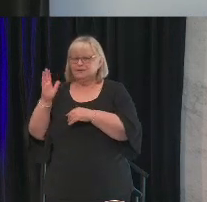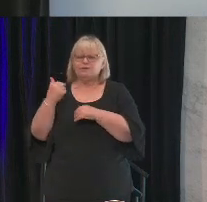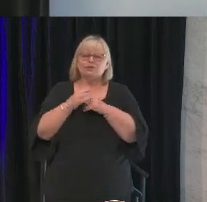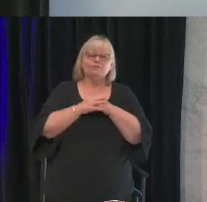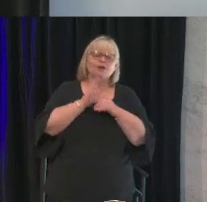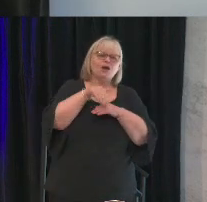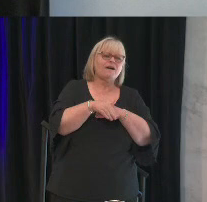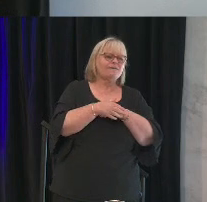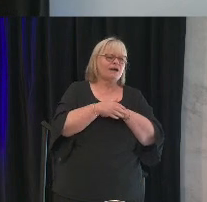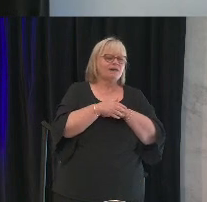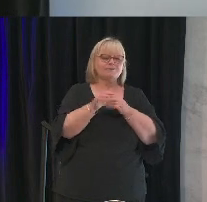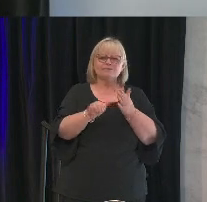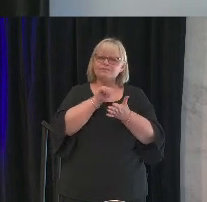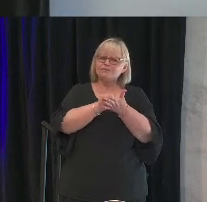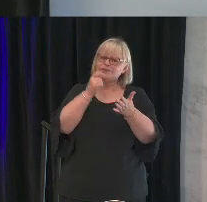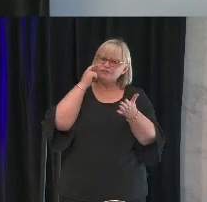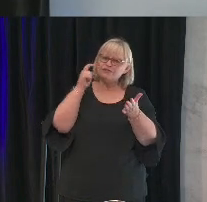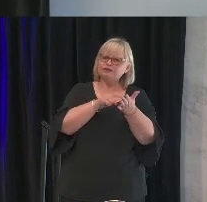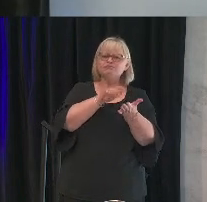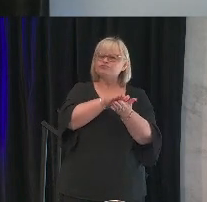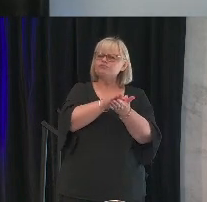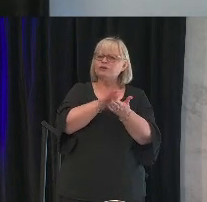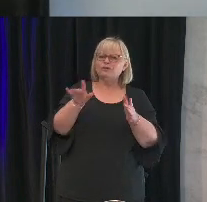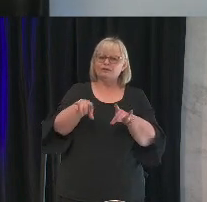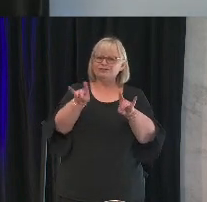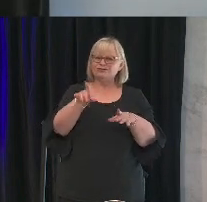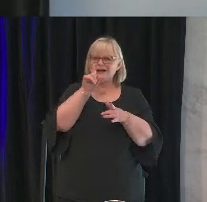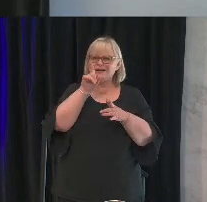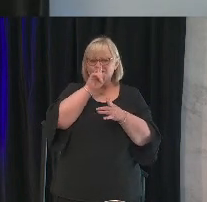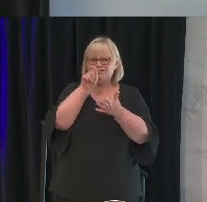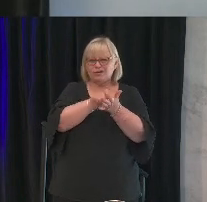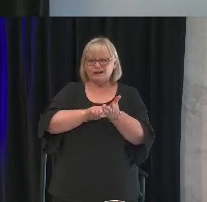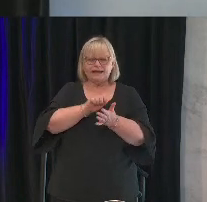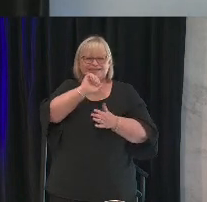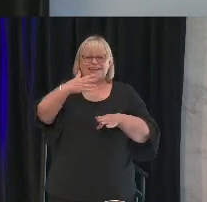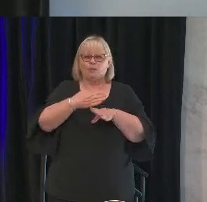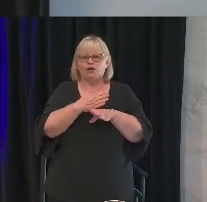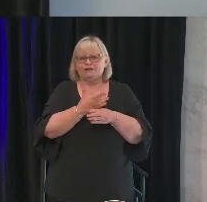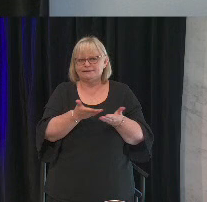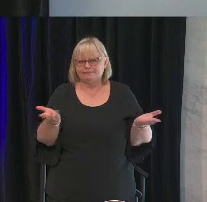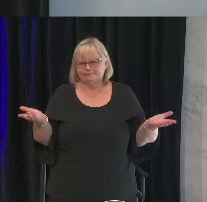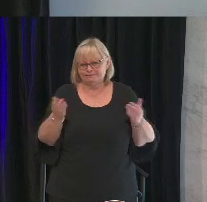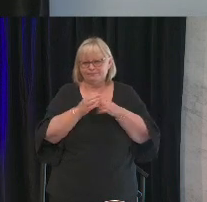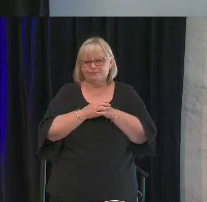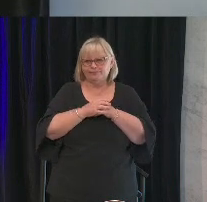about appropriate recognition for Australian writers and their works. They